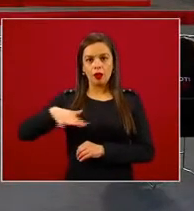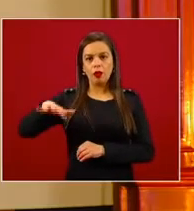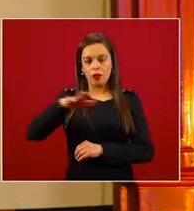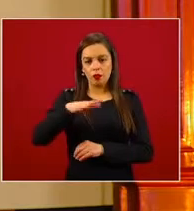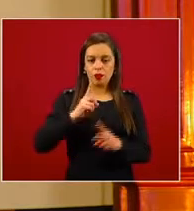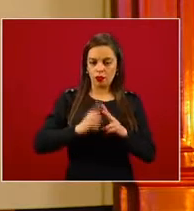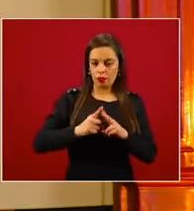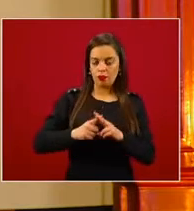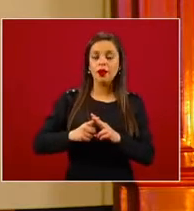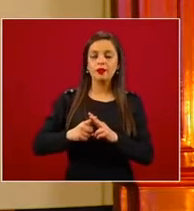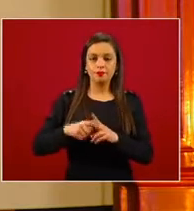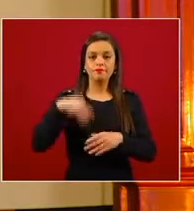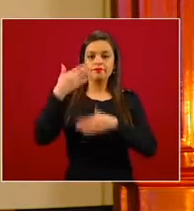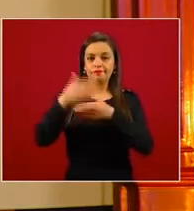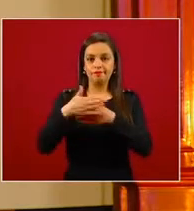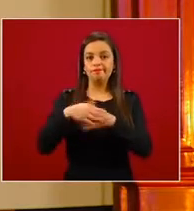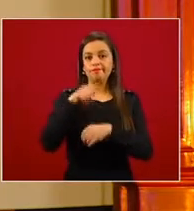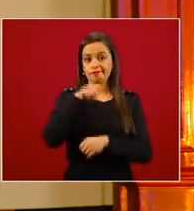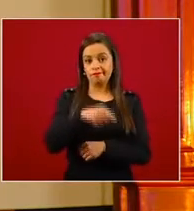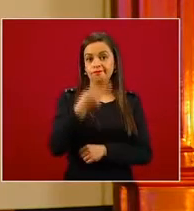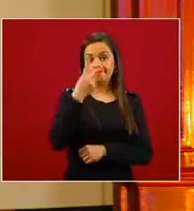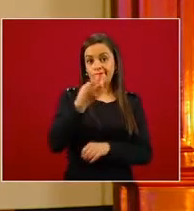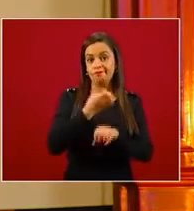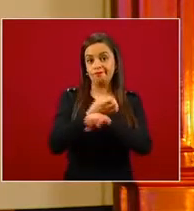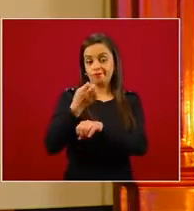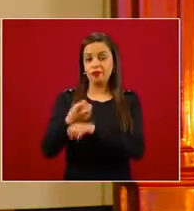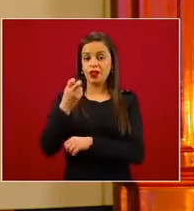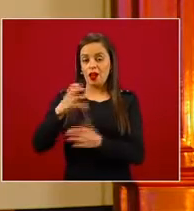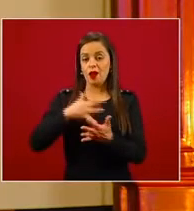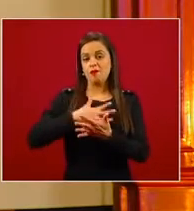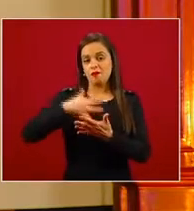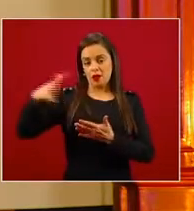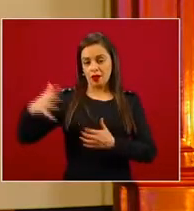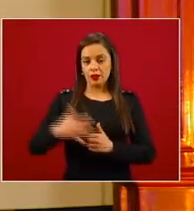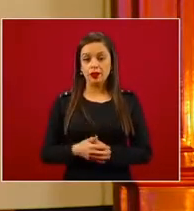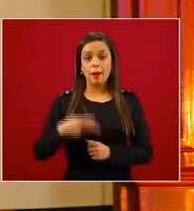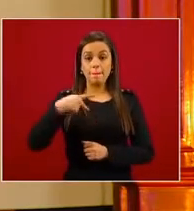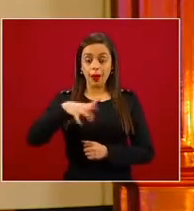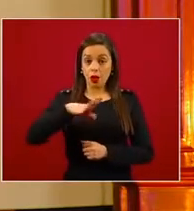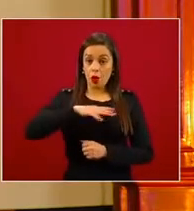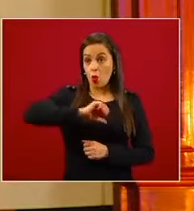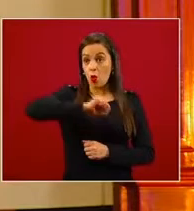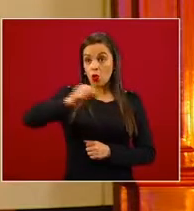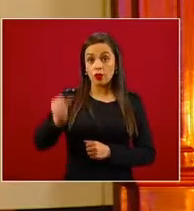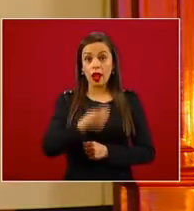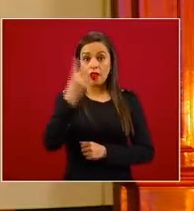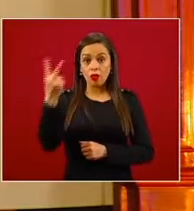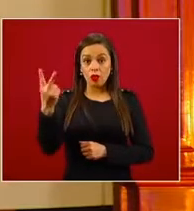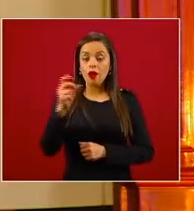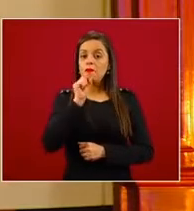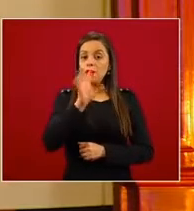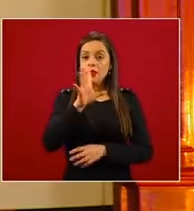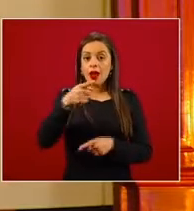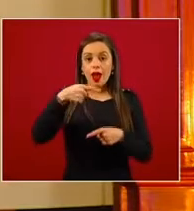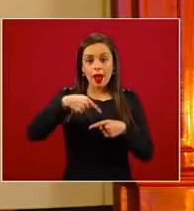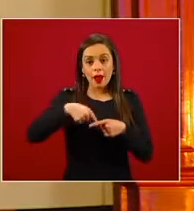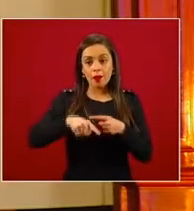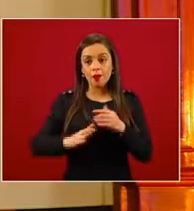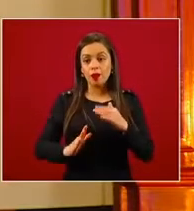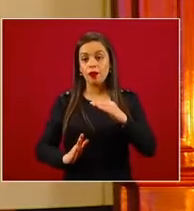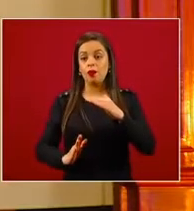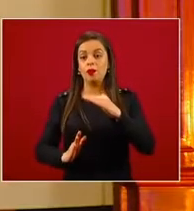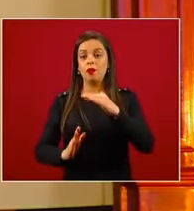highest ones on the chart, let us be reminded that there are other states that are also